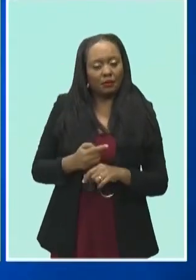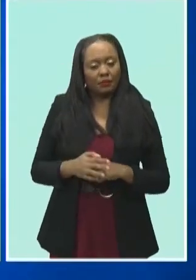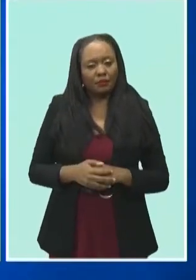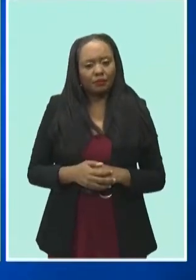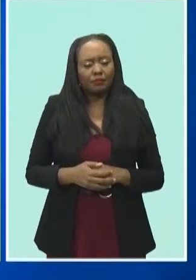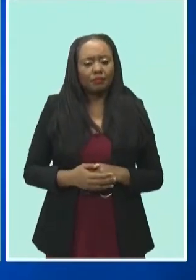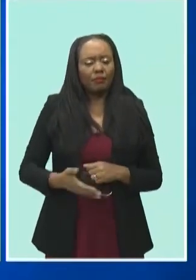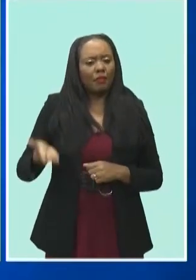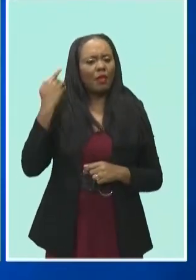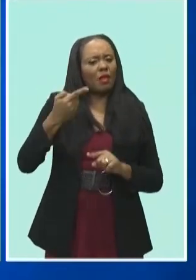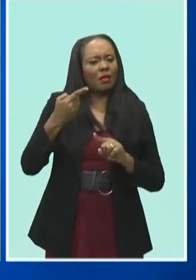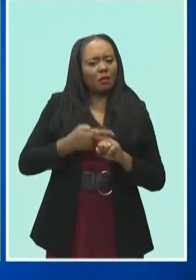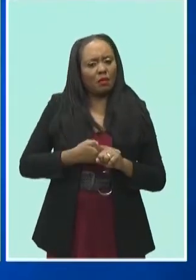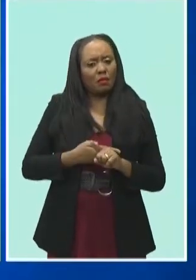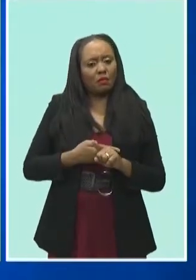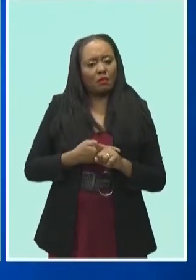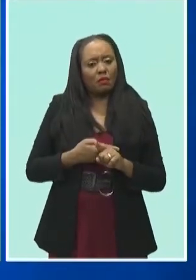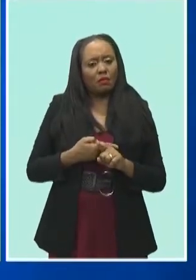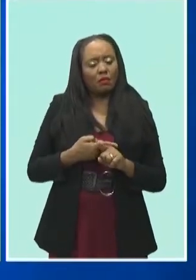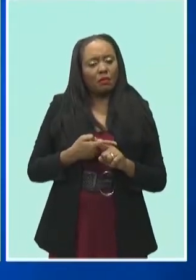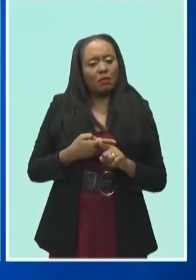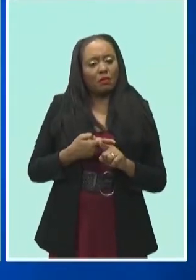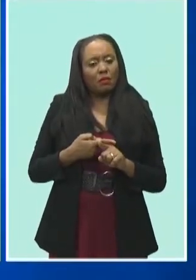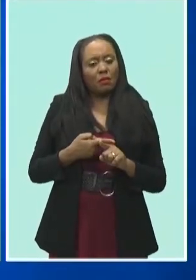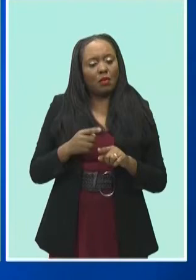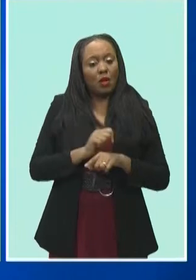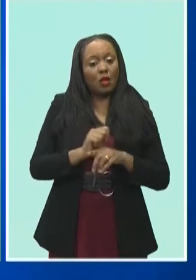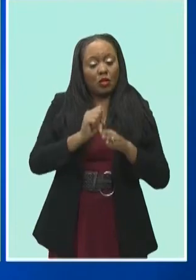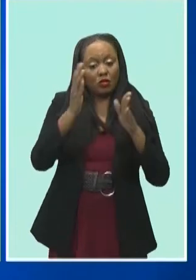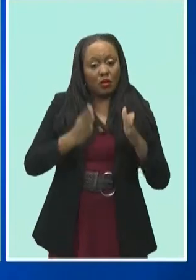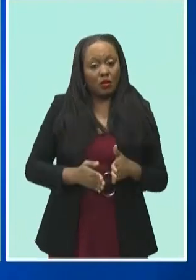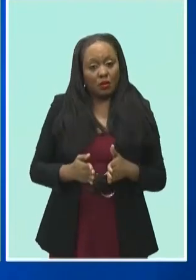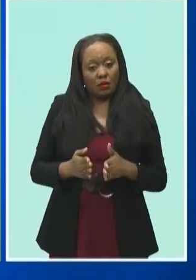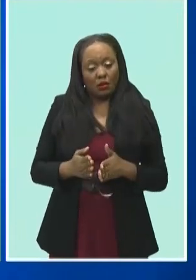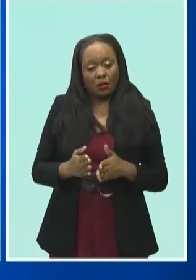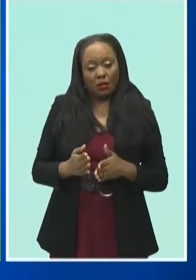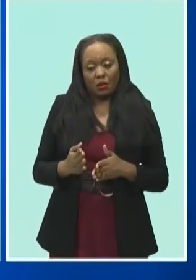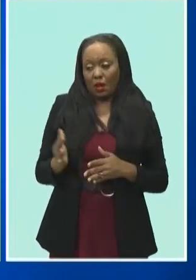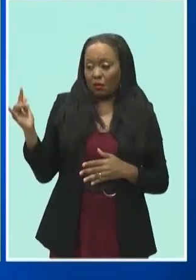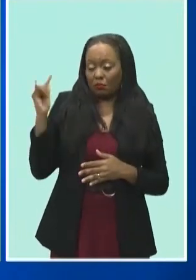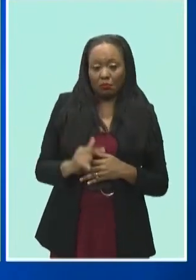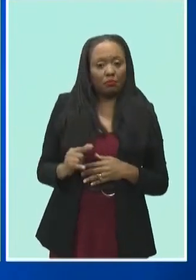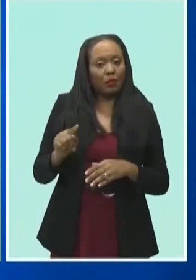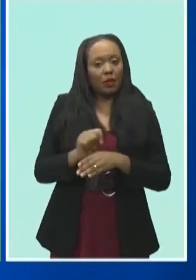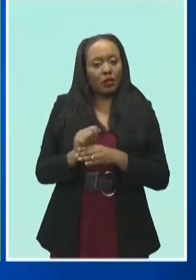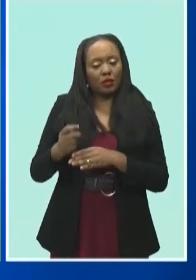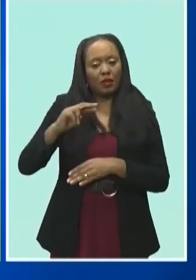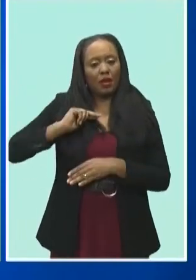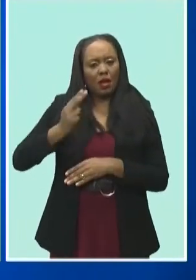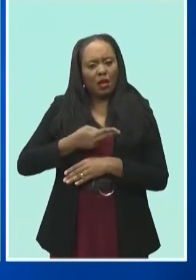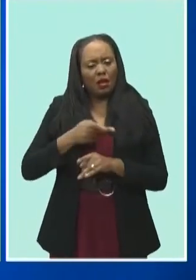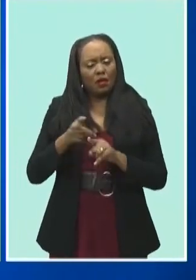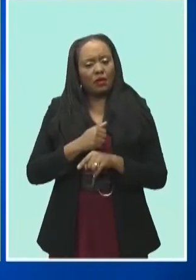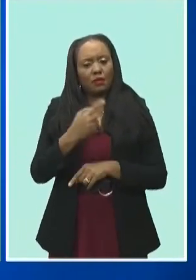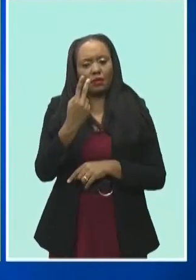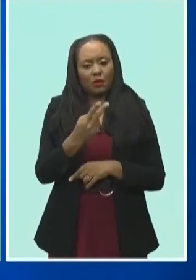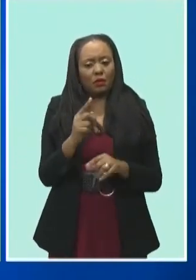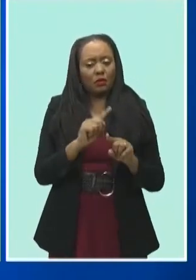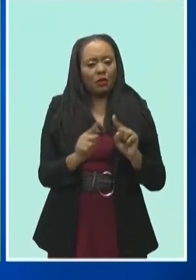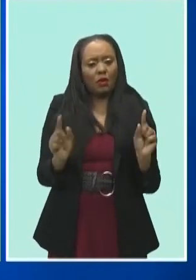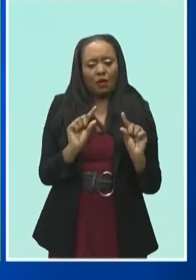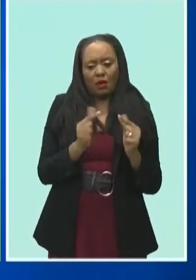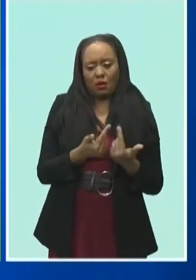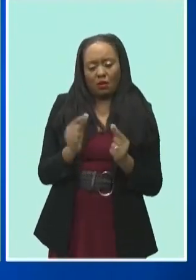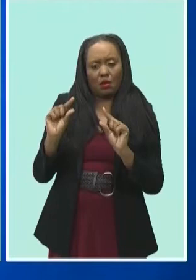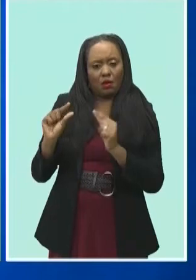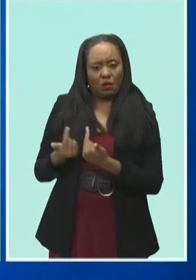by trainers from the United Nations Office of Disaster Risk Reduction and Unite Caribbean, which is a private sector